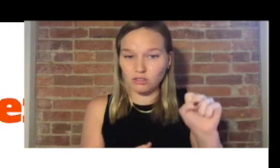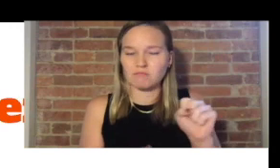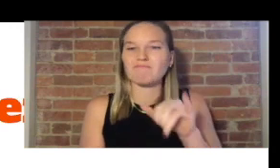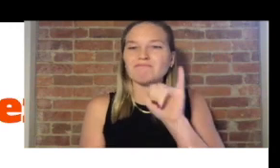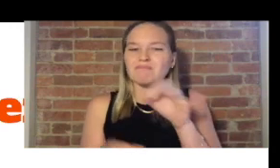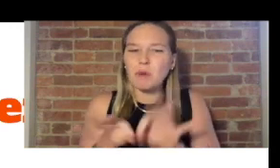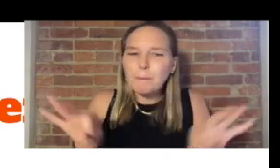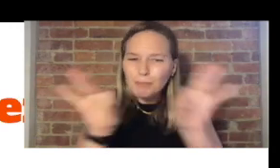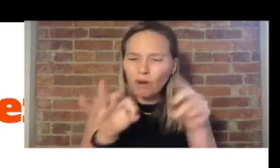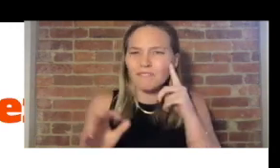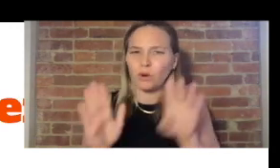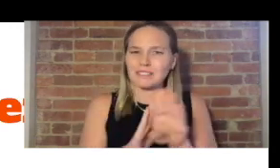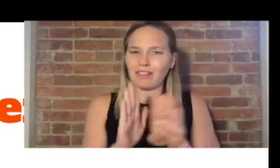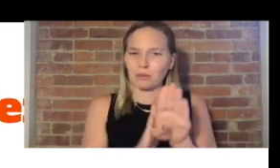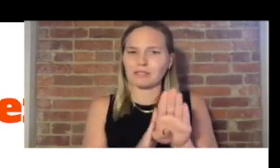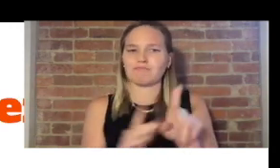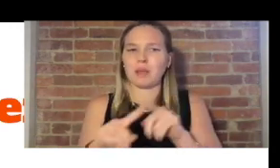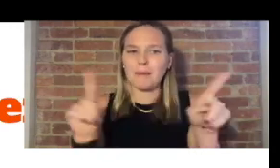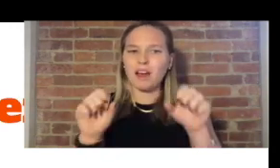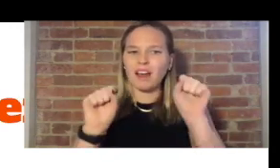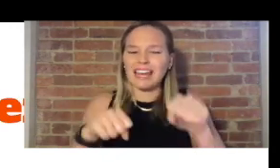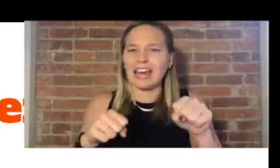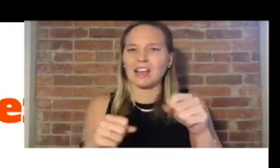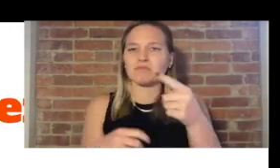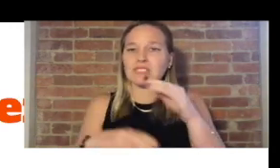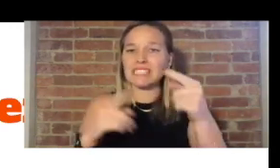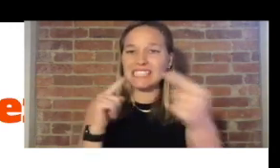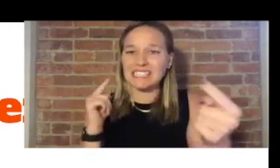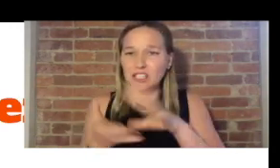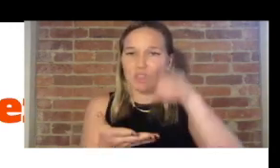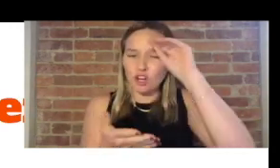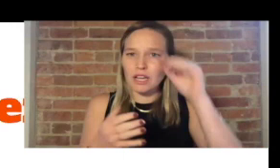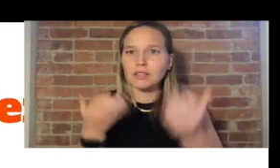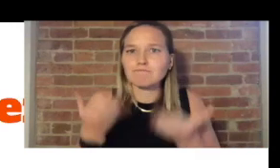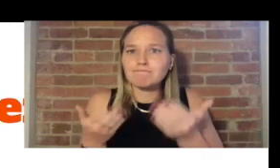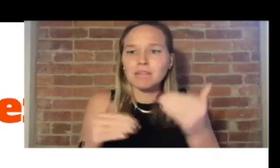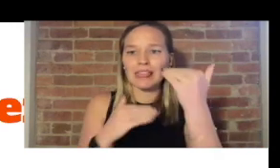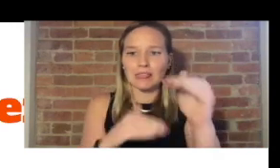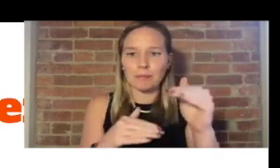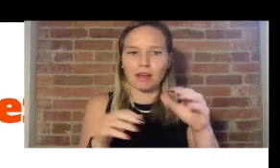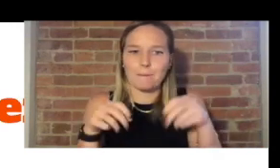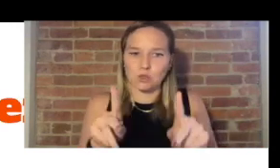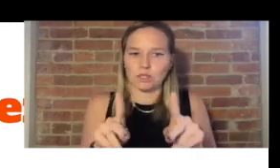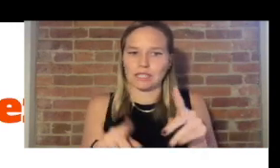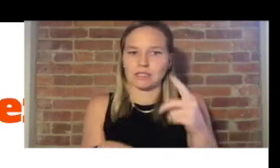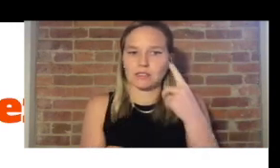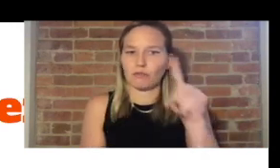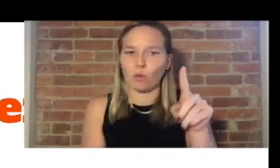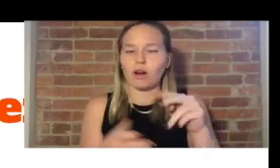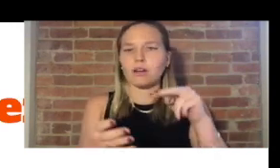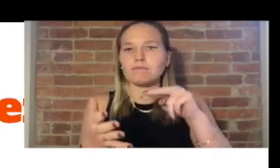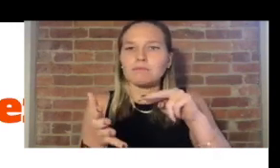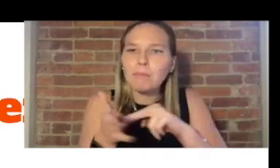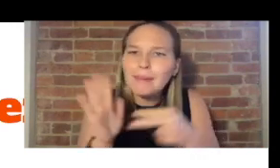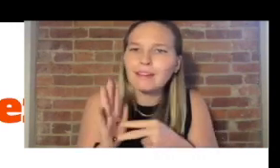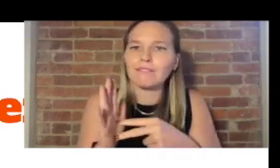The second is socialization with peers. This is so important for a child's development. But again, often there